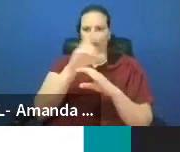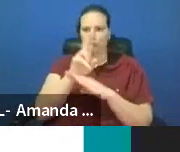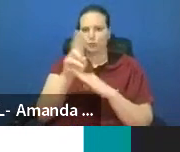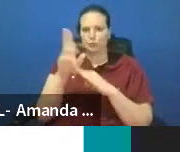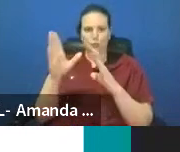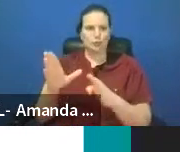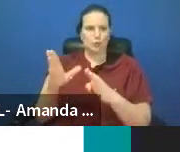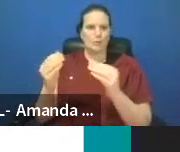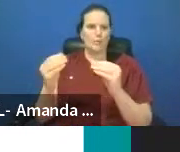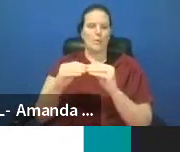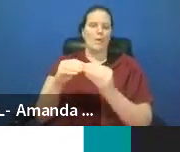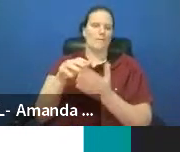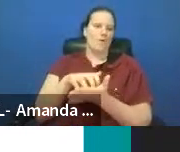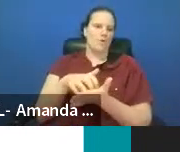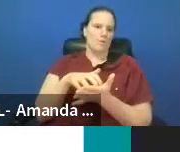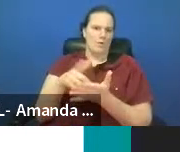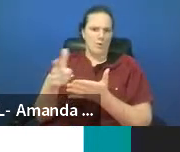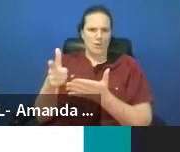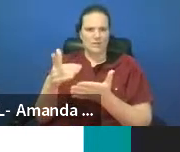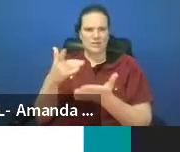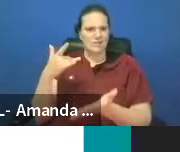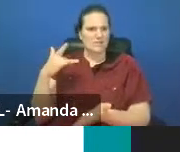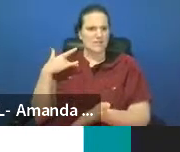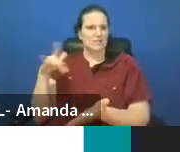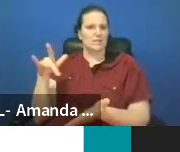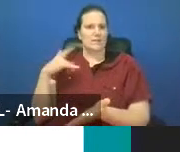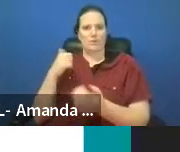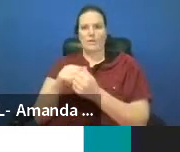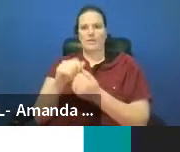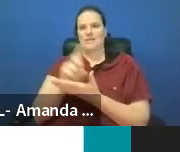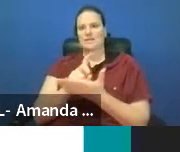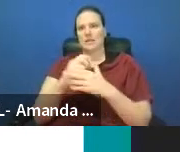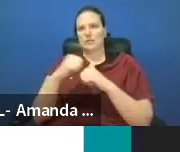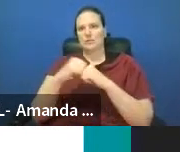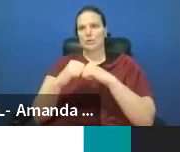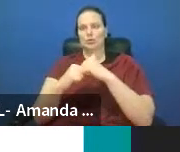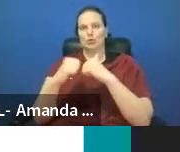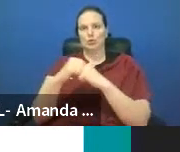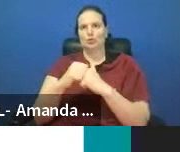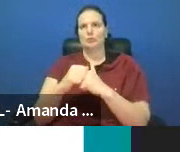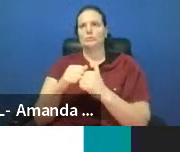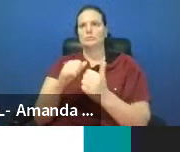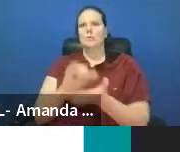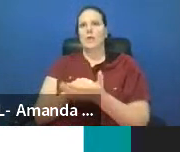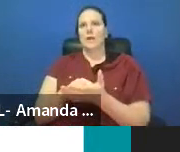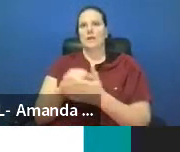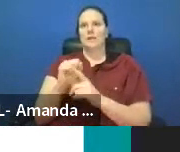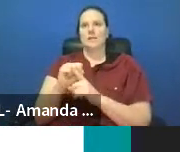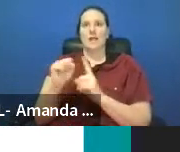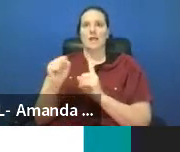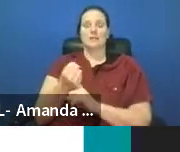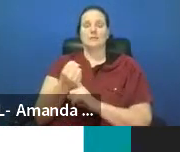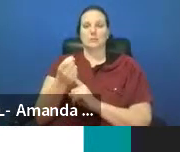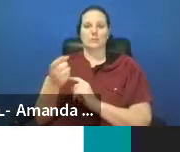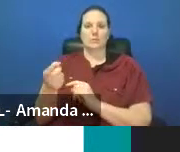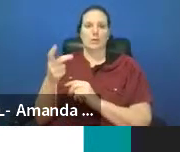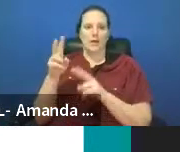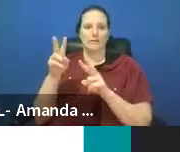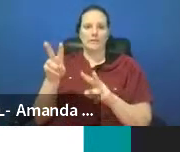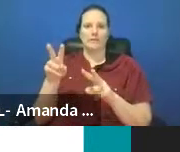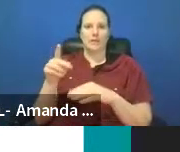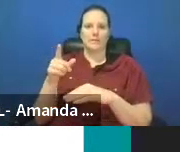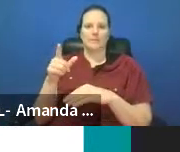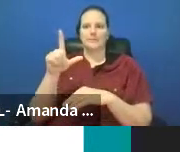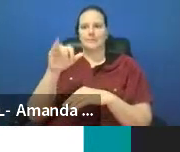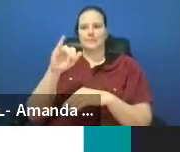may be more vulnerable or sensitive to the design and the structures. So in this case, we looked at